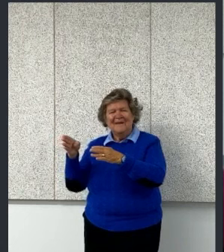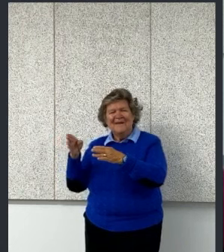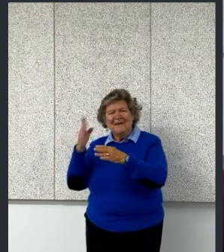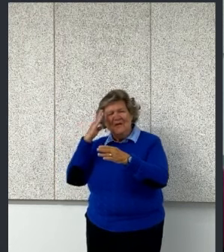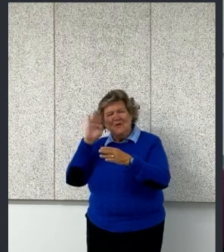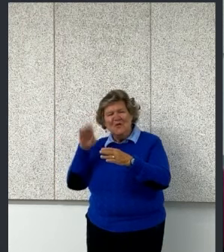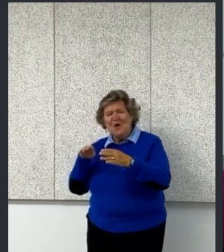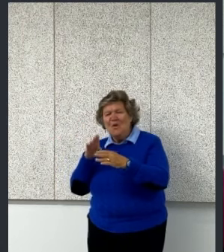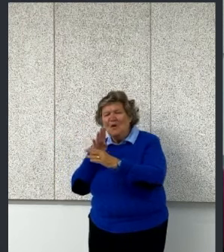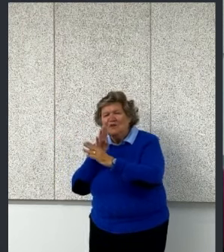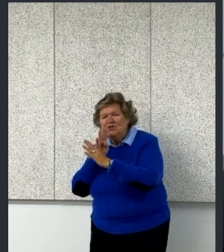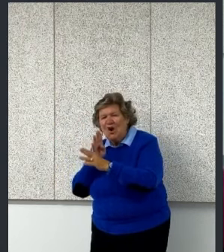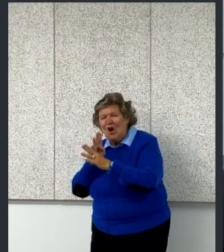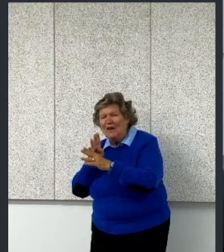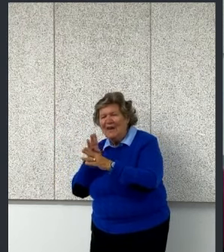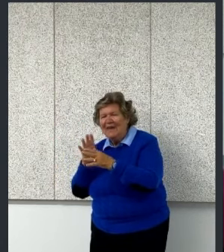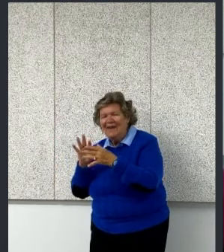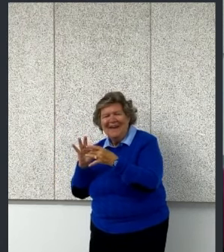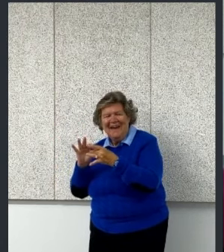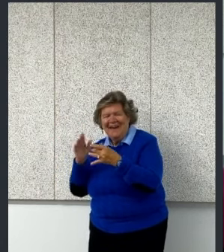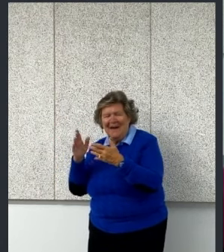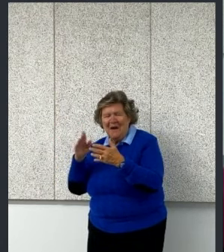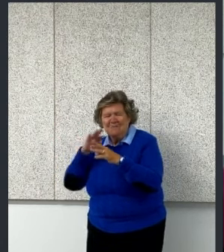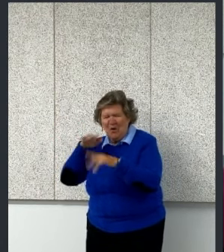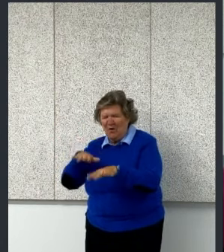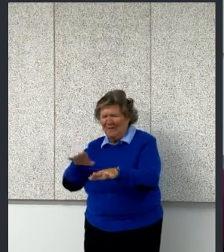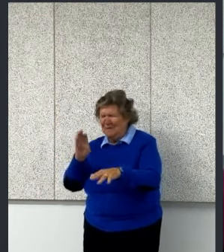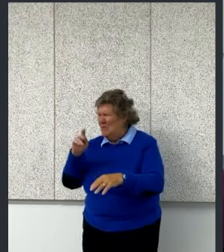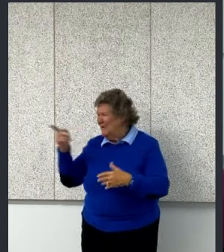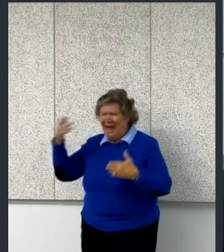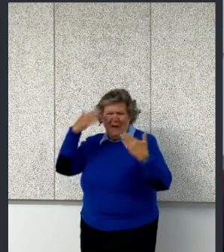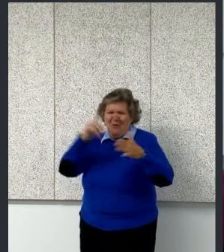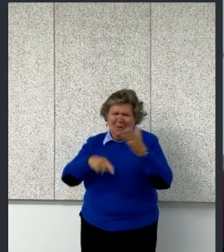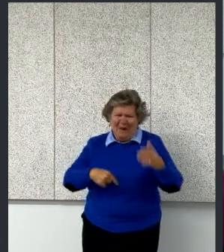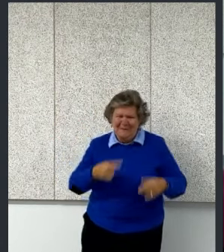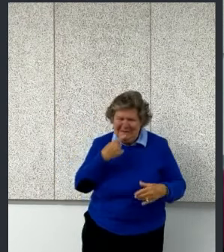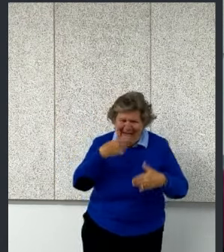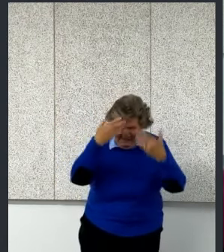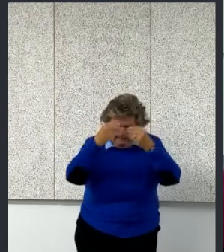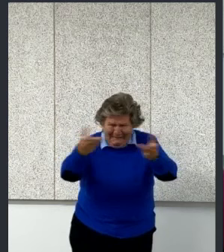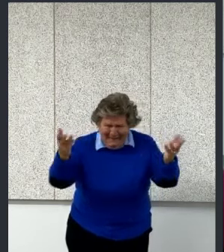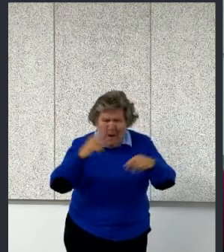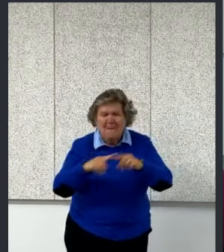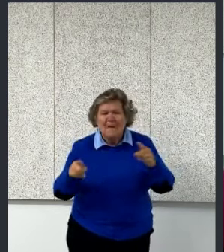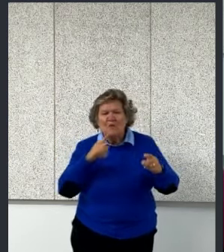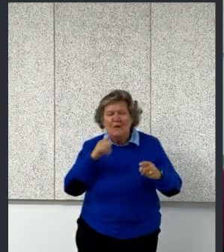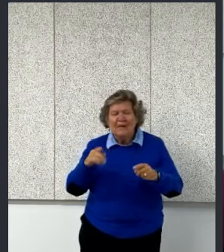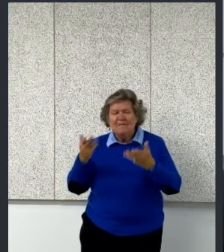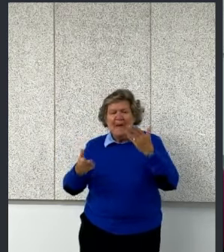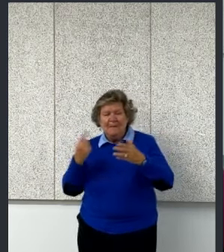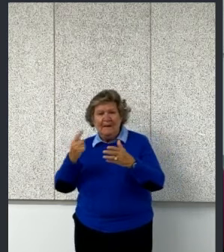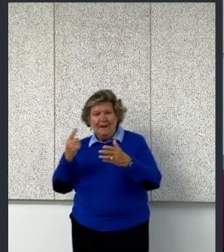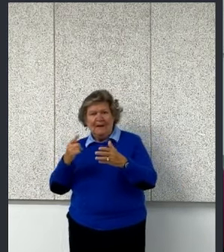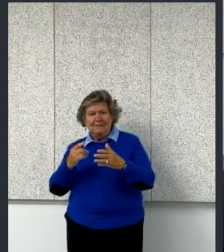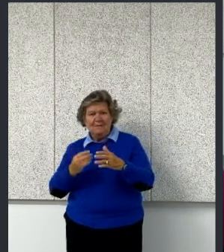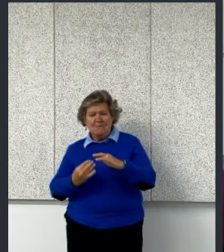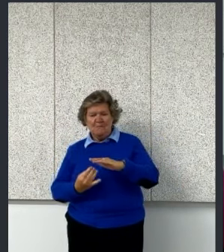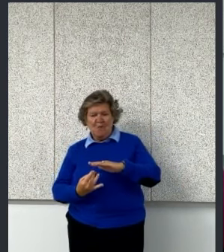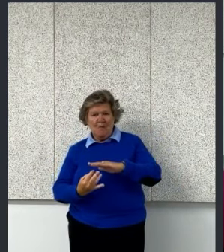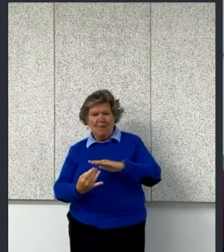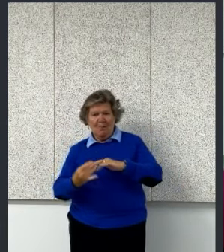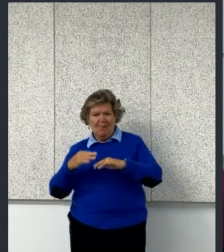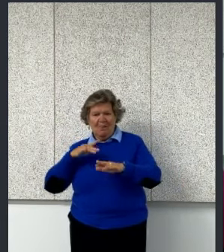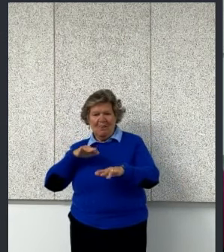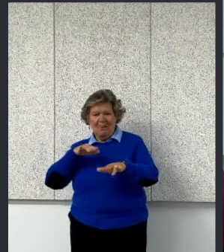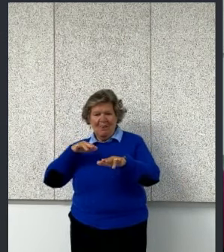whisper, purpling brook, I don't know what I'm saying, sort of this other thread around like, it's